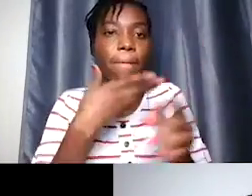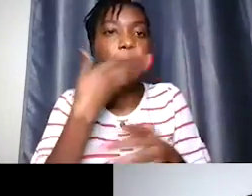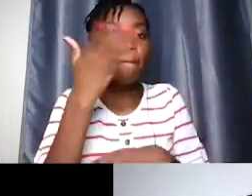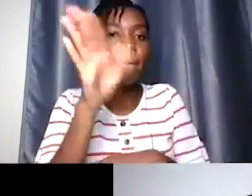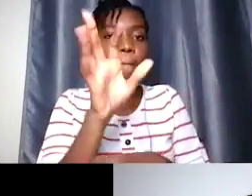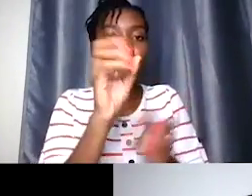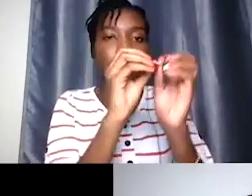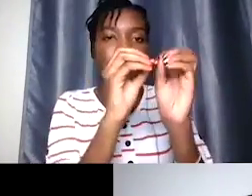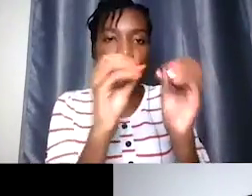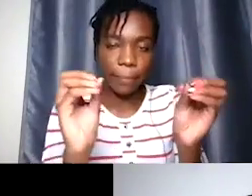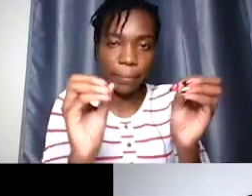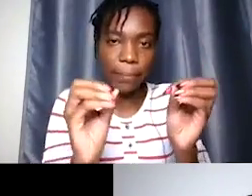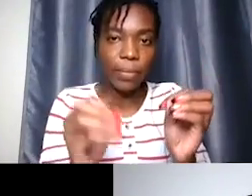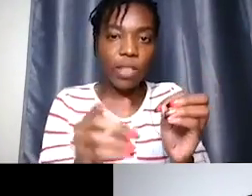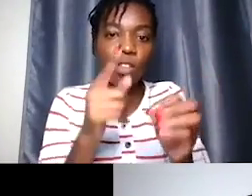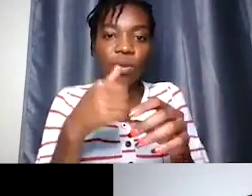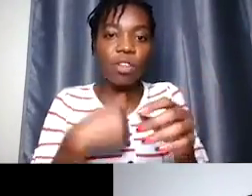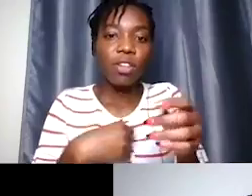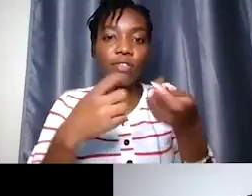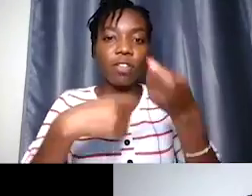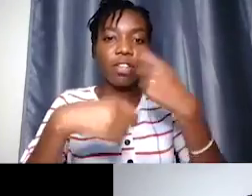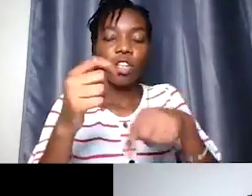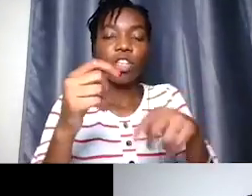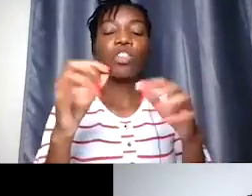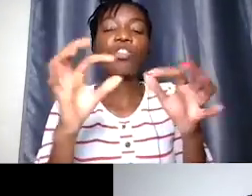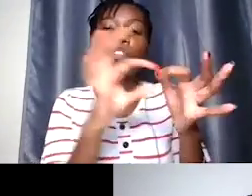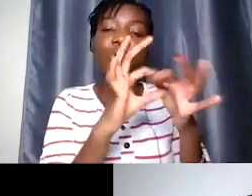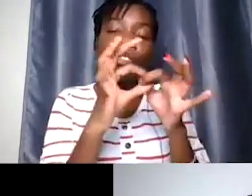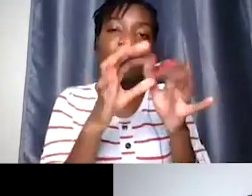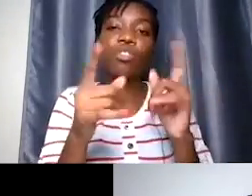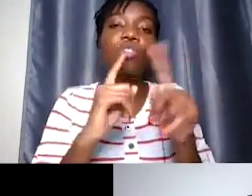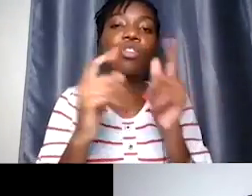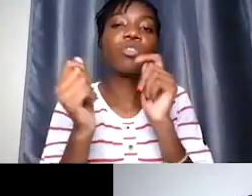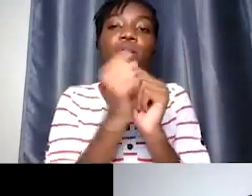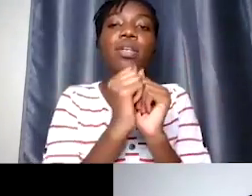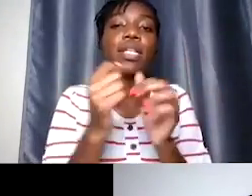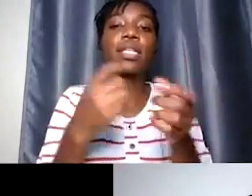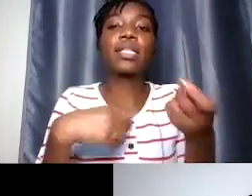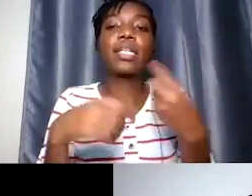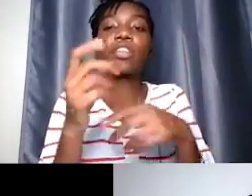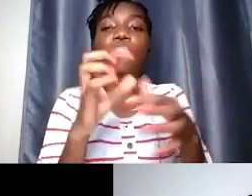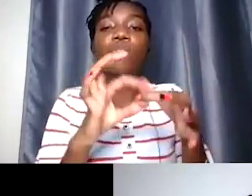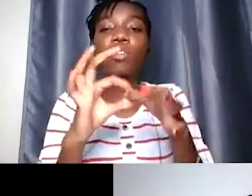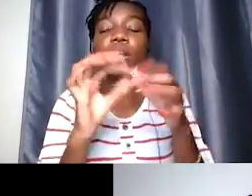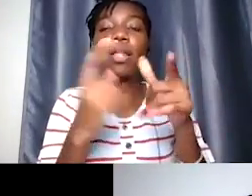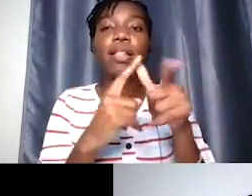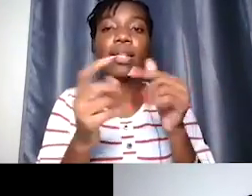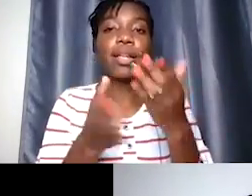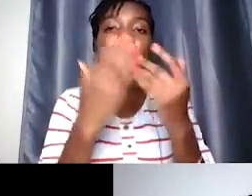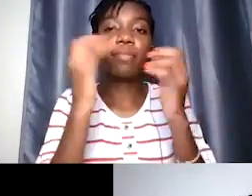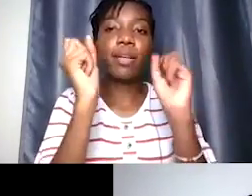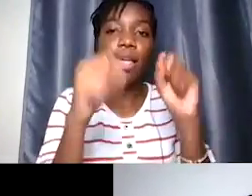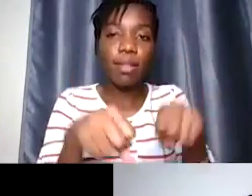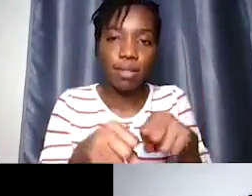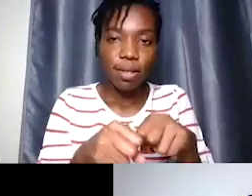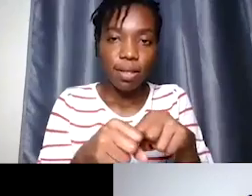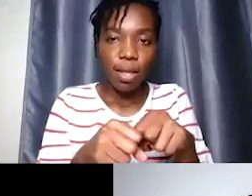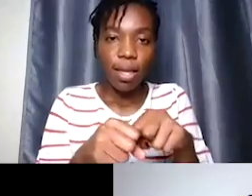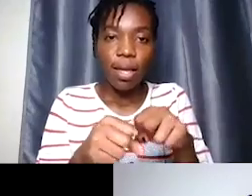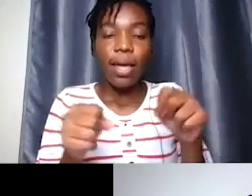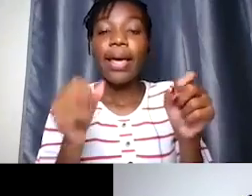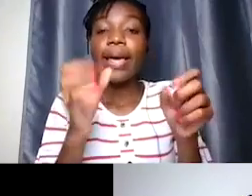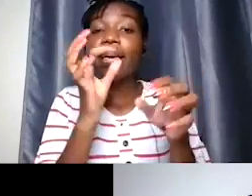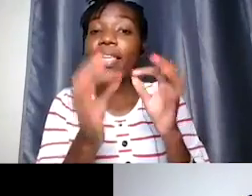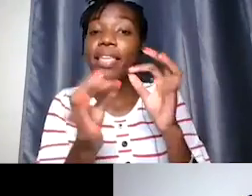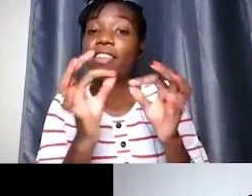trade union, then talk to the trade union. They may be able to help you. If not, talk to somebody who